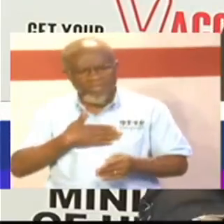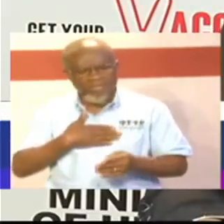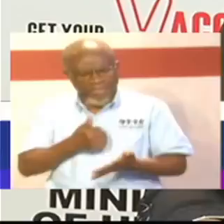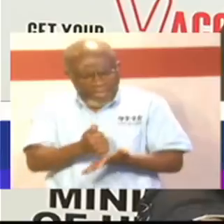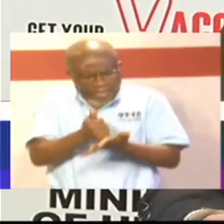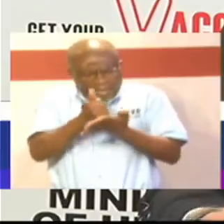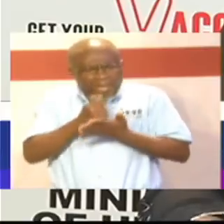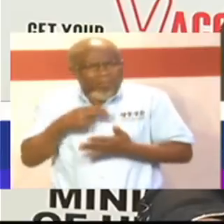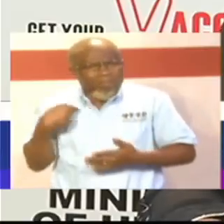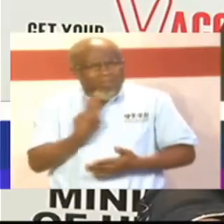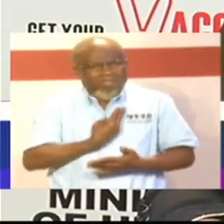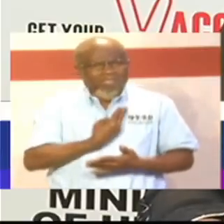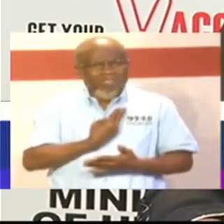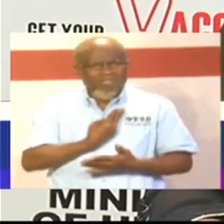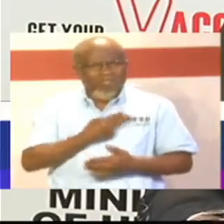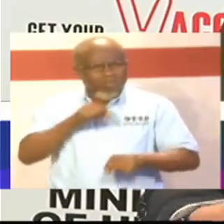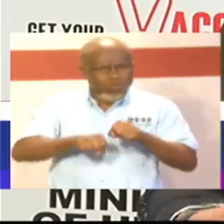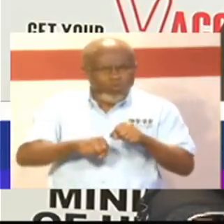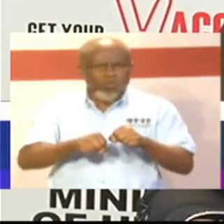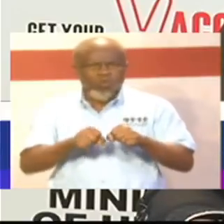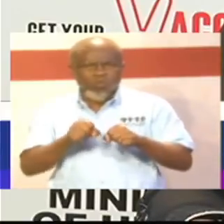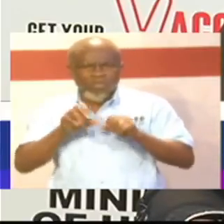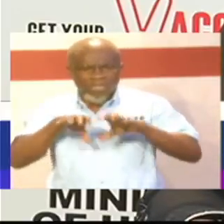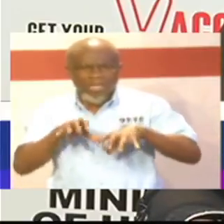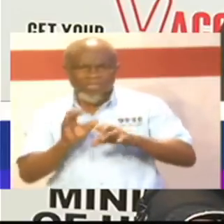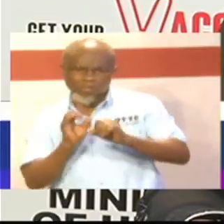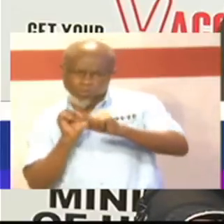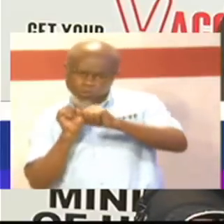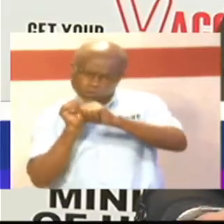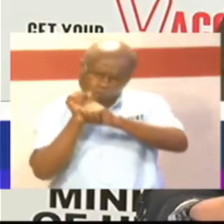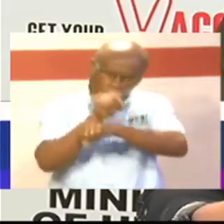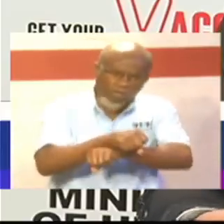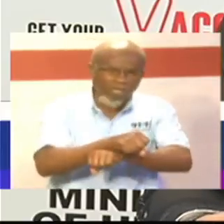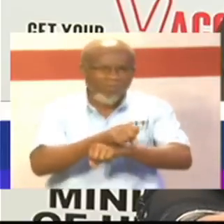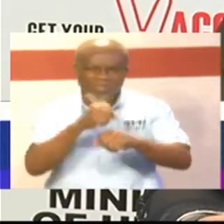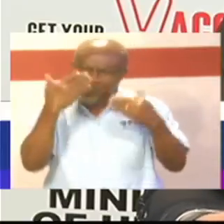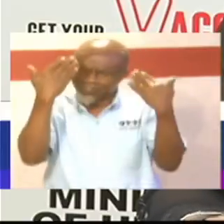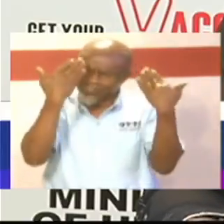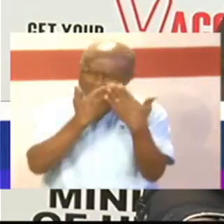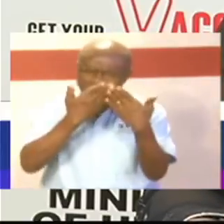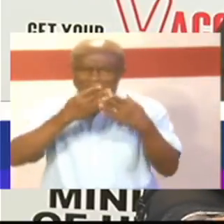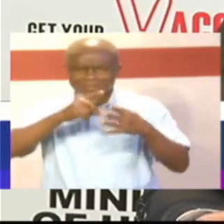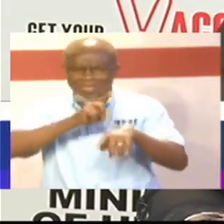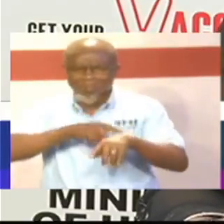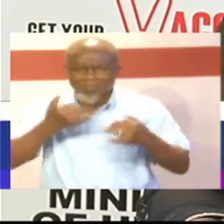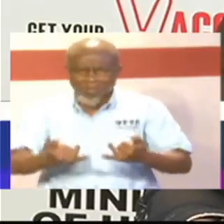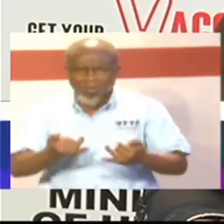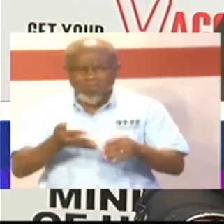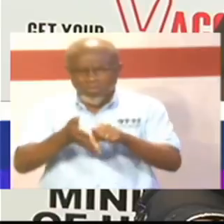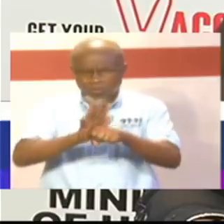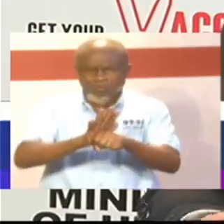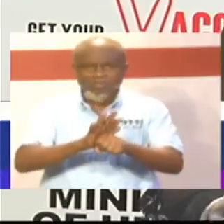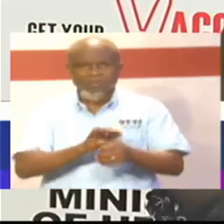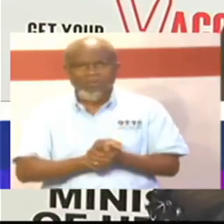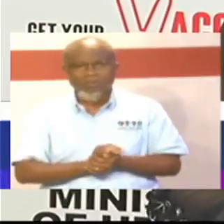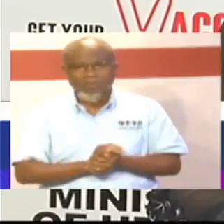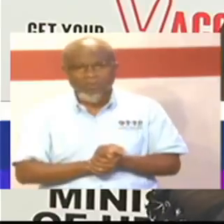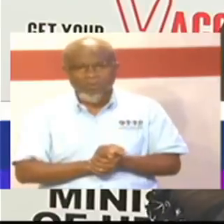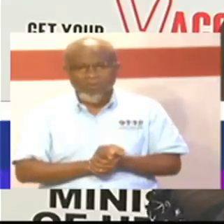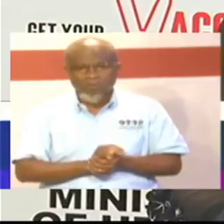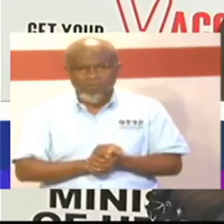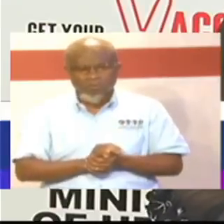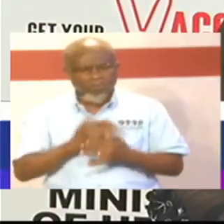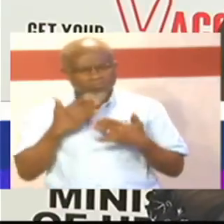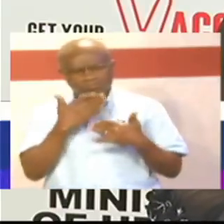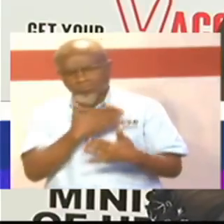to overcome this dark period of the pandemic. We appreciate your patience, we appreciate your support, and we